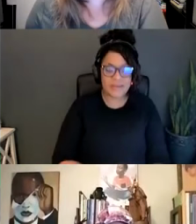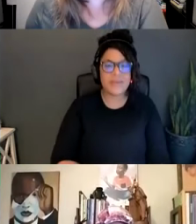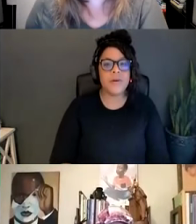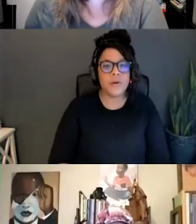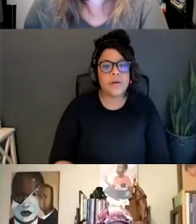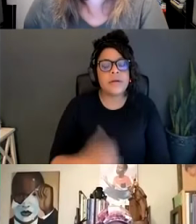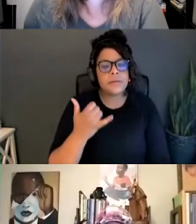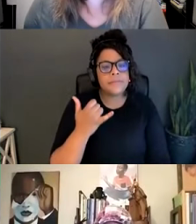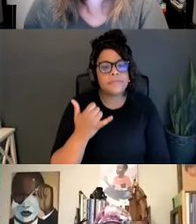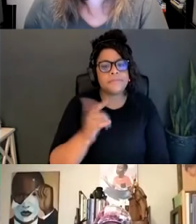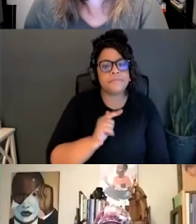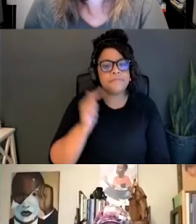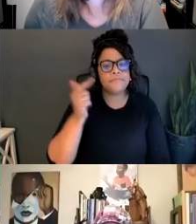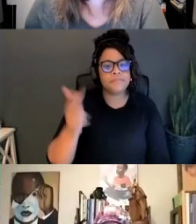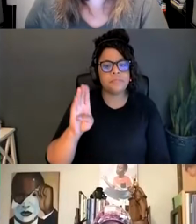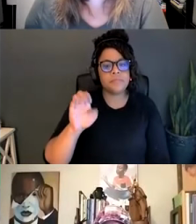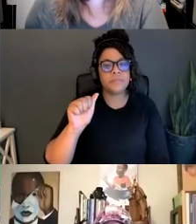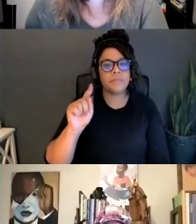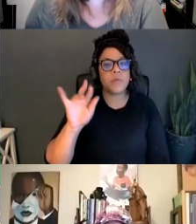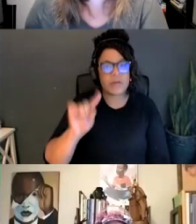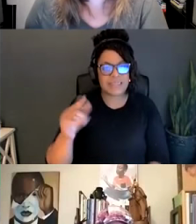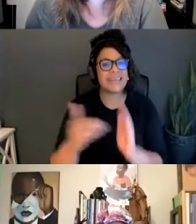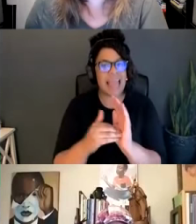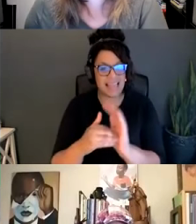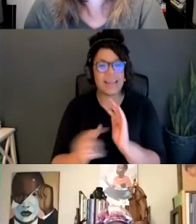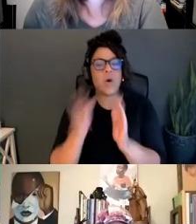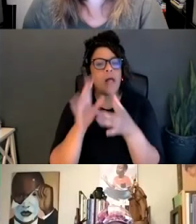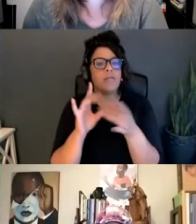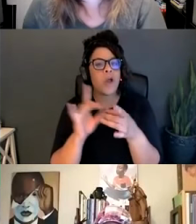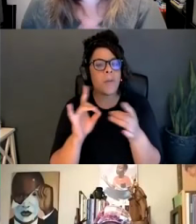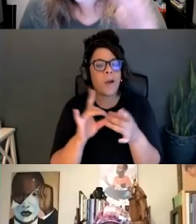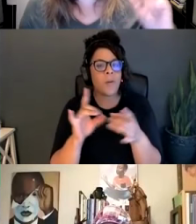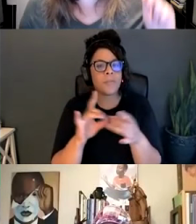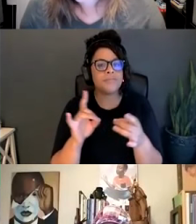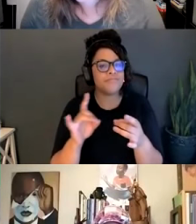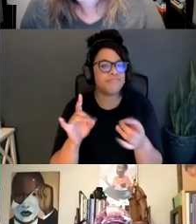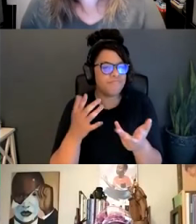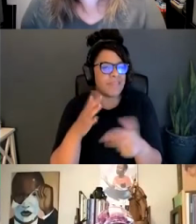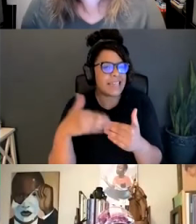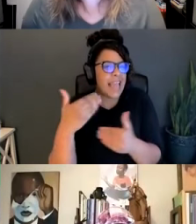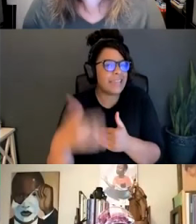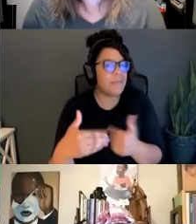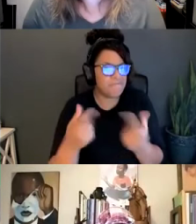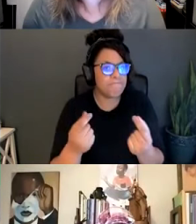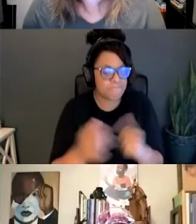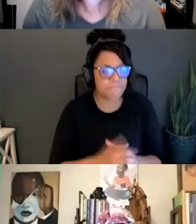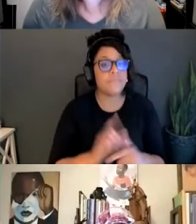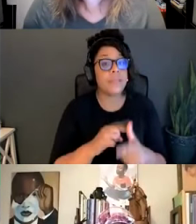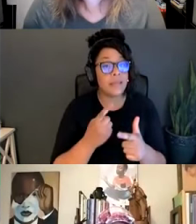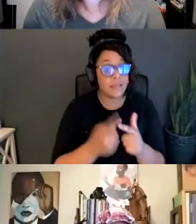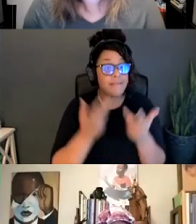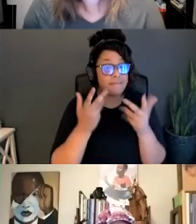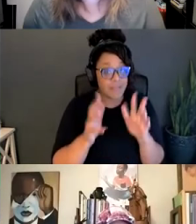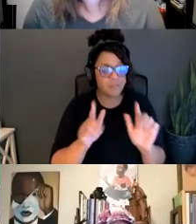turn it over to Beatrice again so that she can talk about just some next steps. And then we're going to open it up